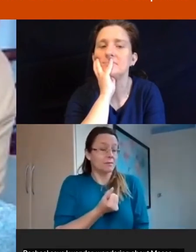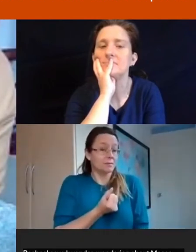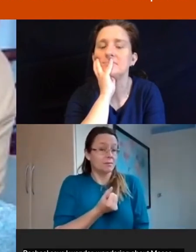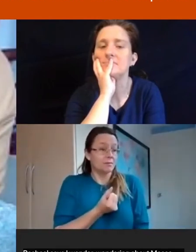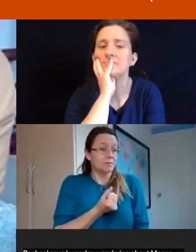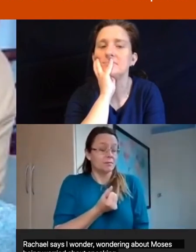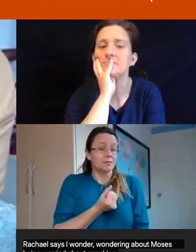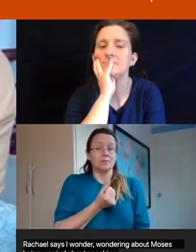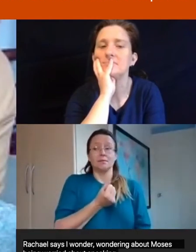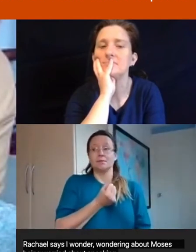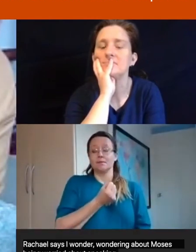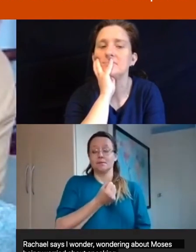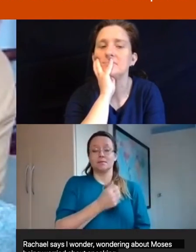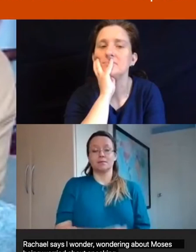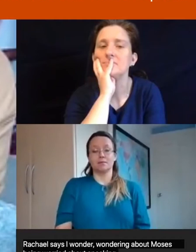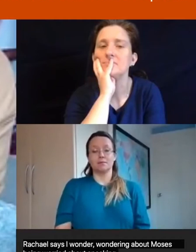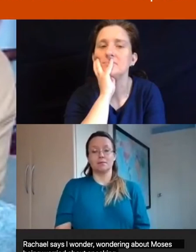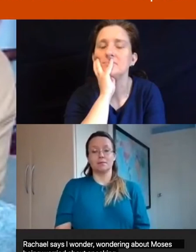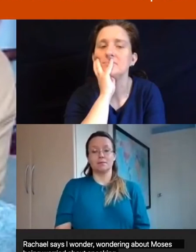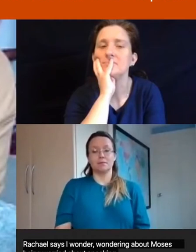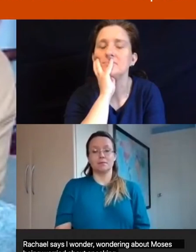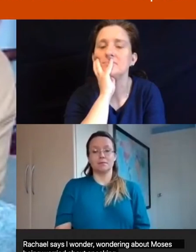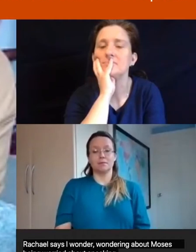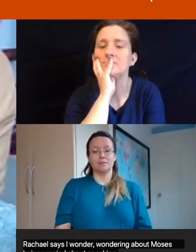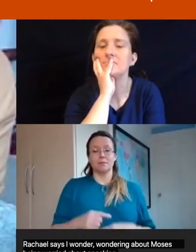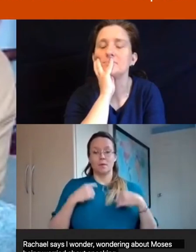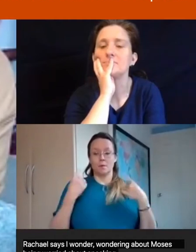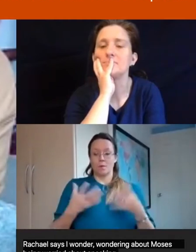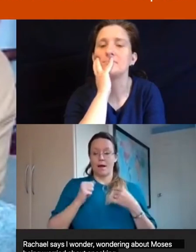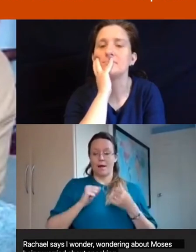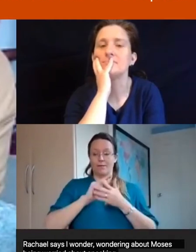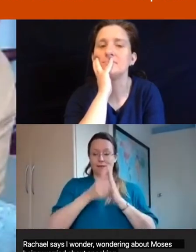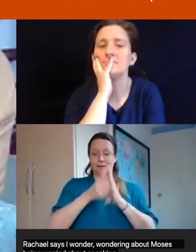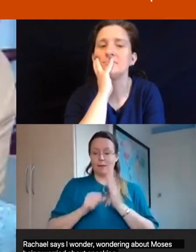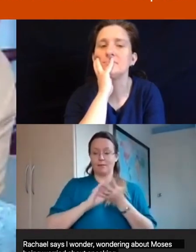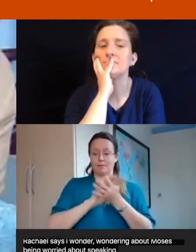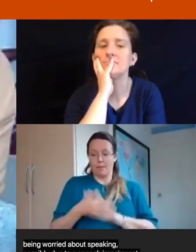I wonder how God uses us with our impairments.